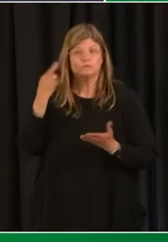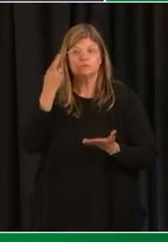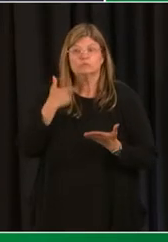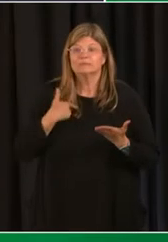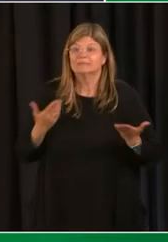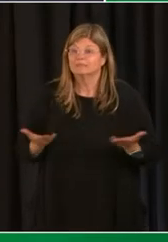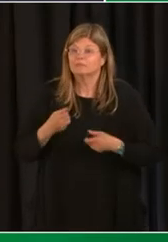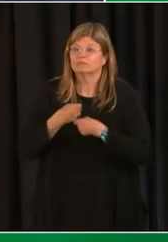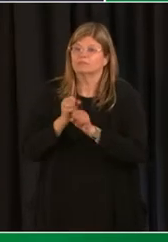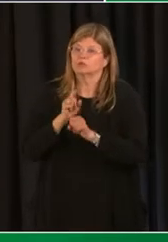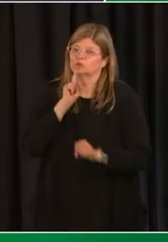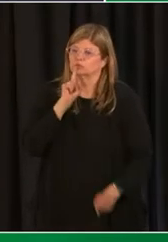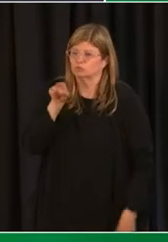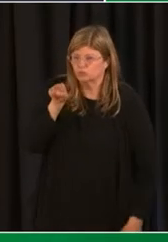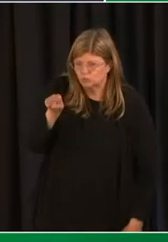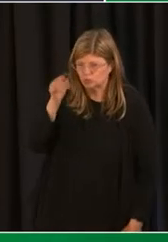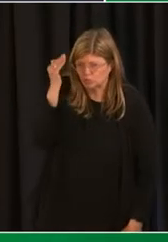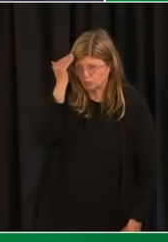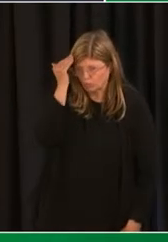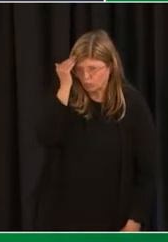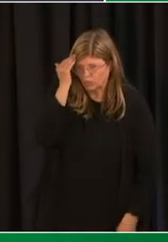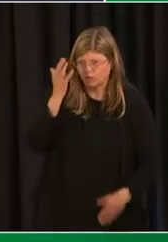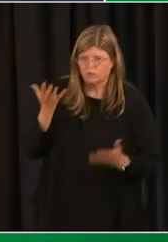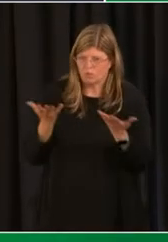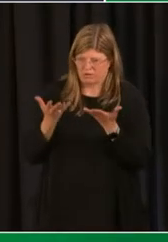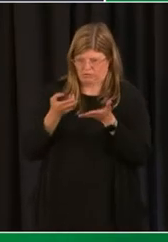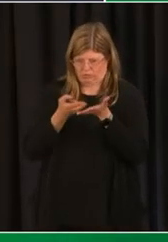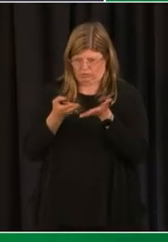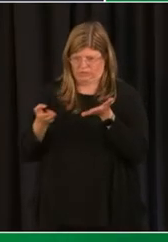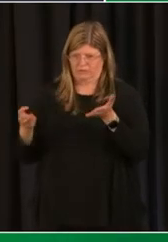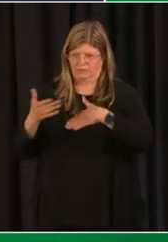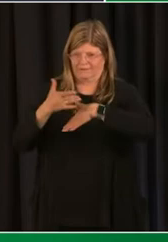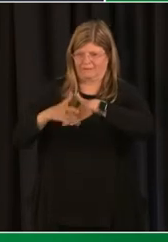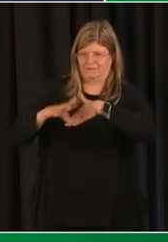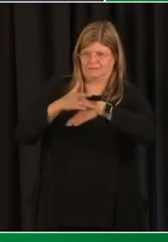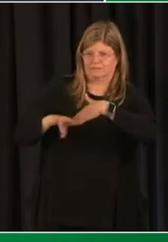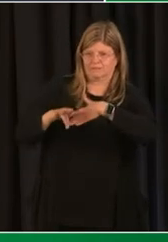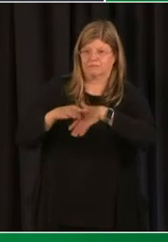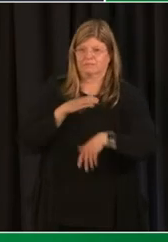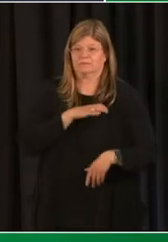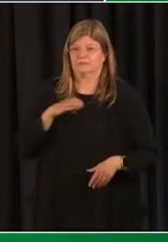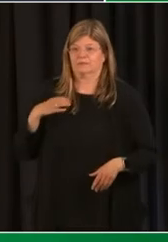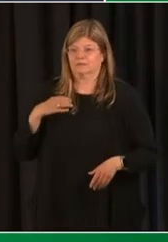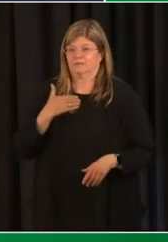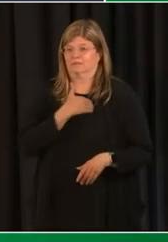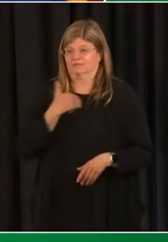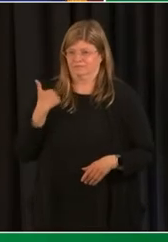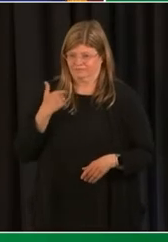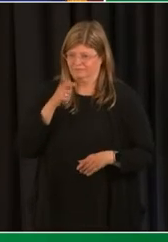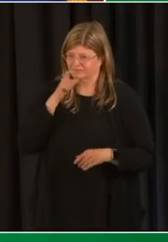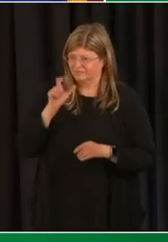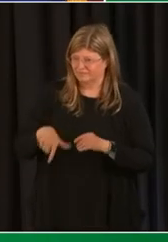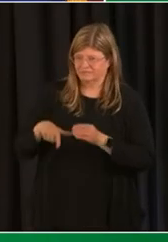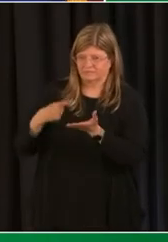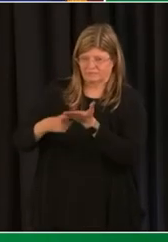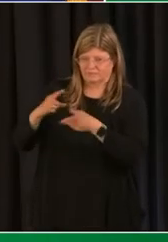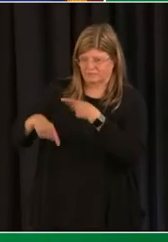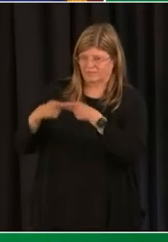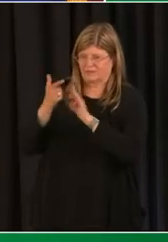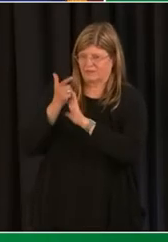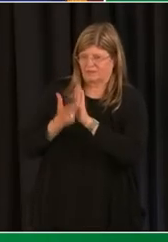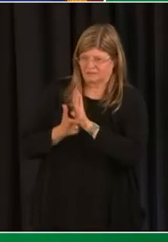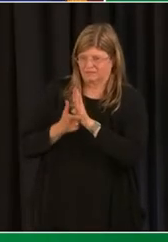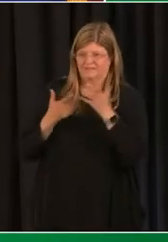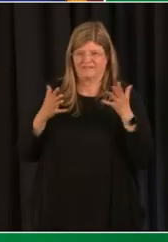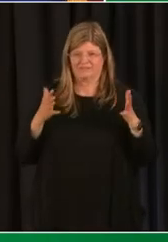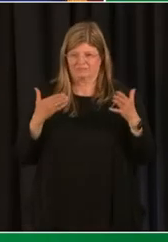that this resource is available. So Councilmember Bonds, I don't have a crystal ball, but what we do have today is